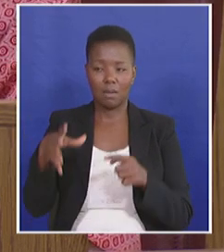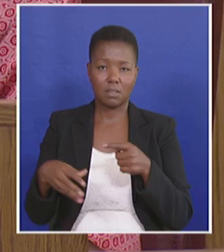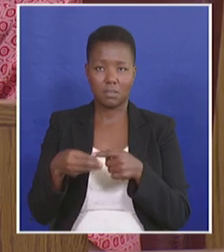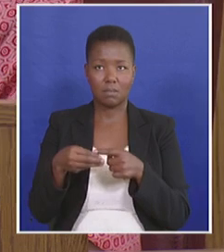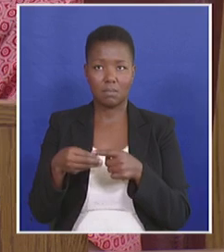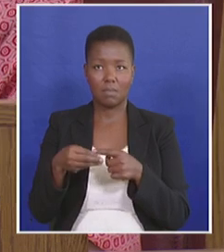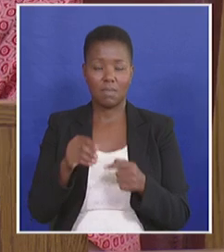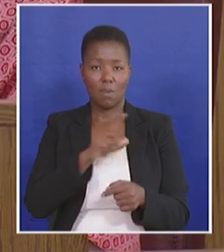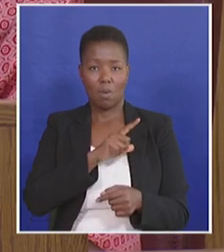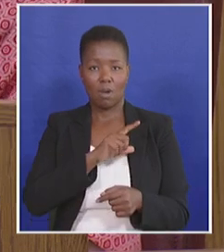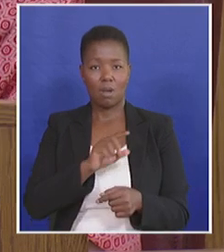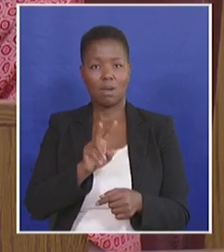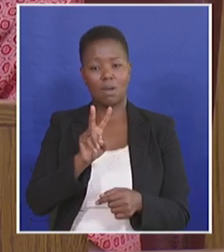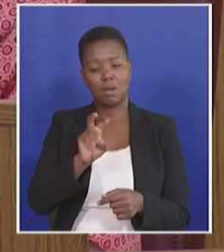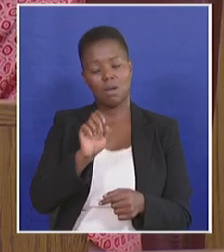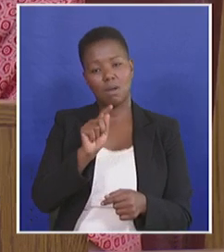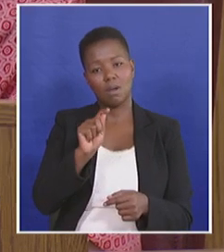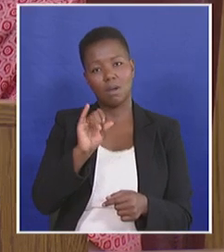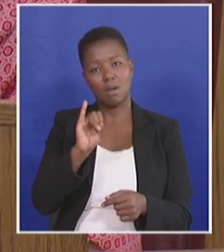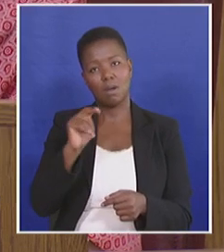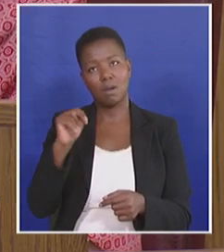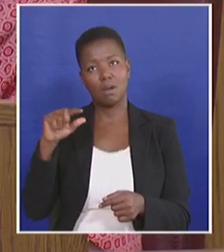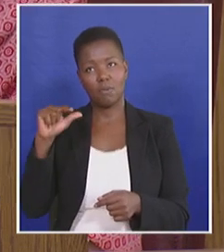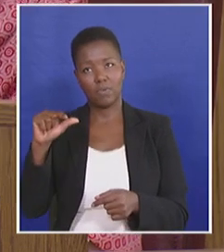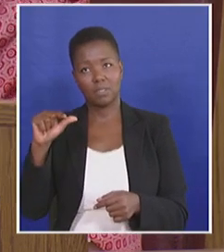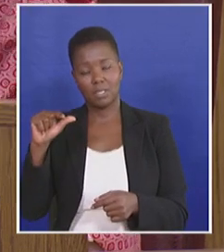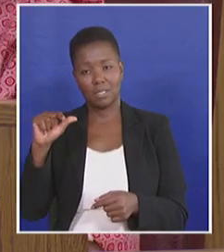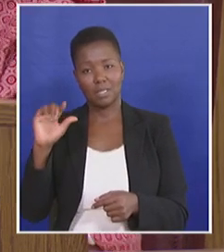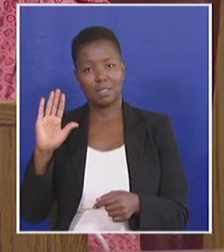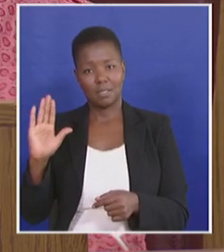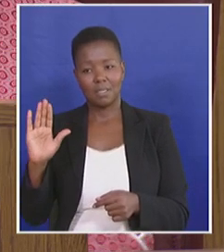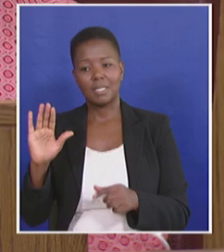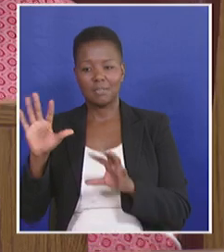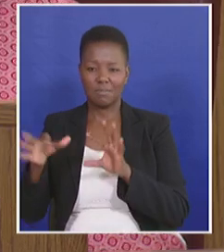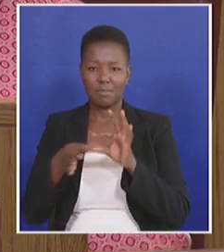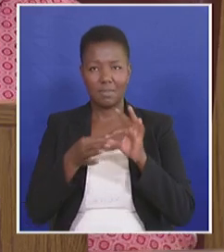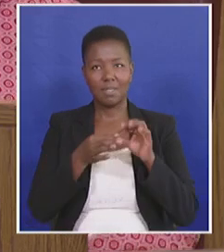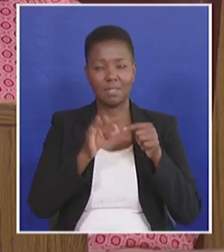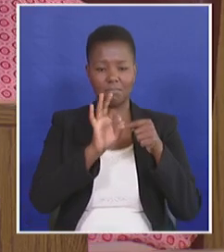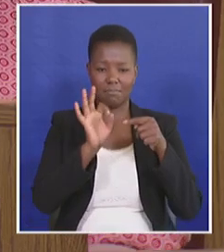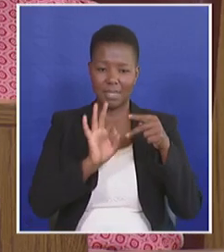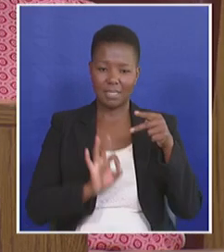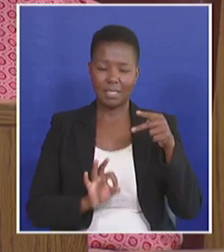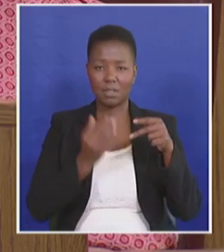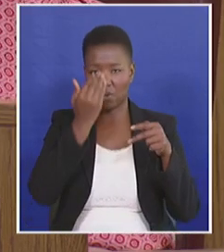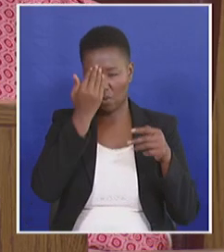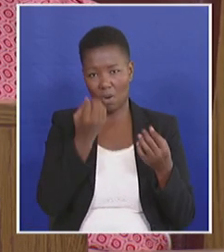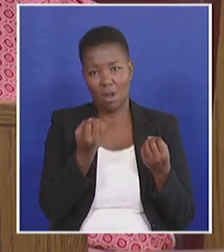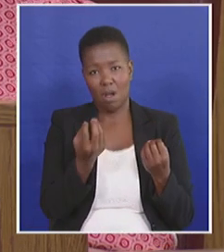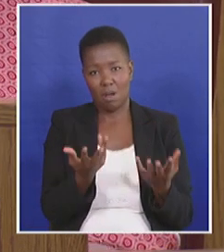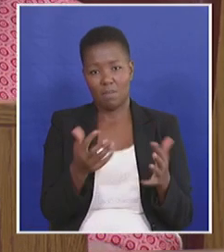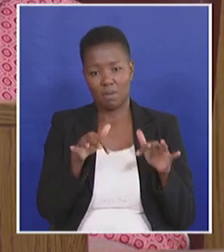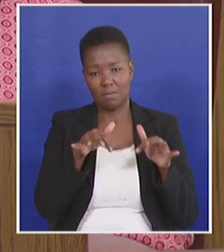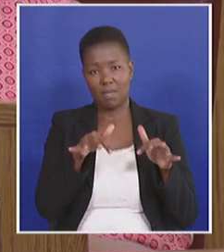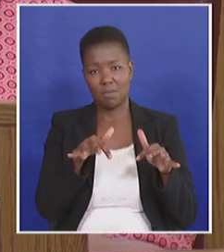the vetting, the way he put the question would also have implications of how many people are